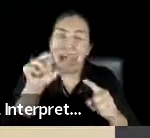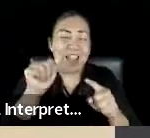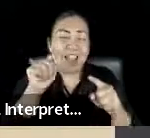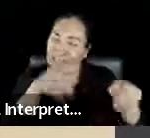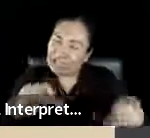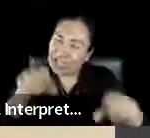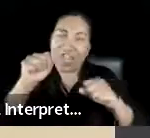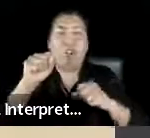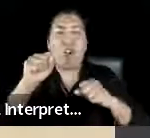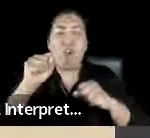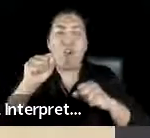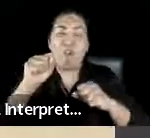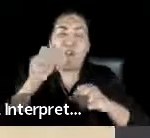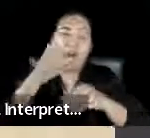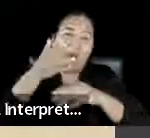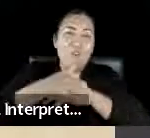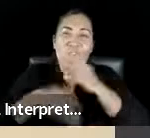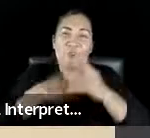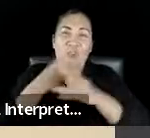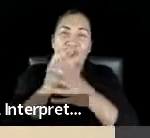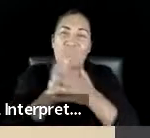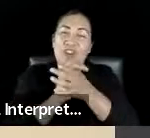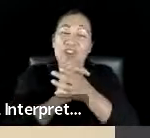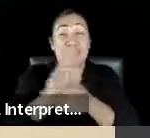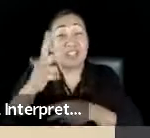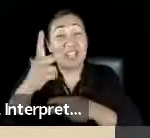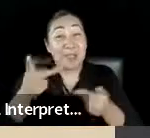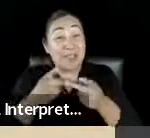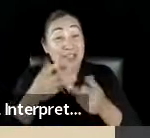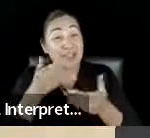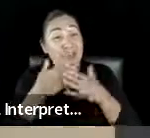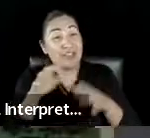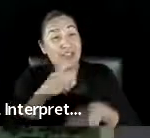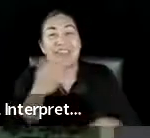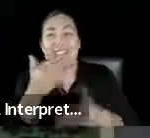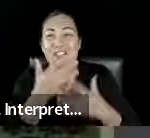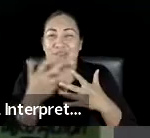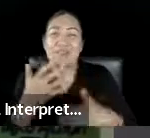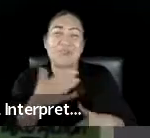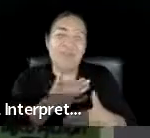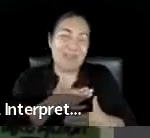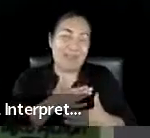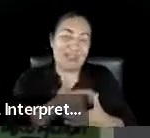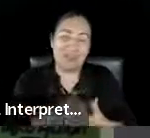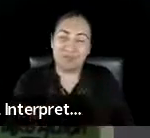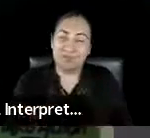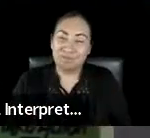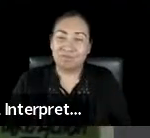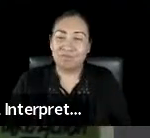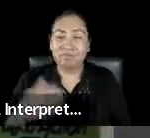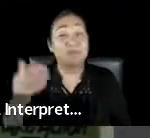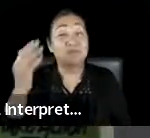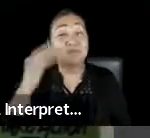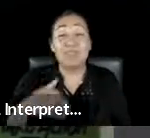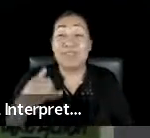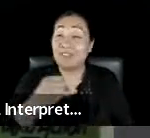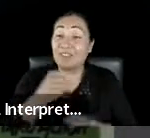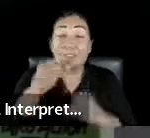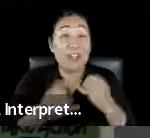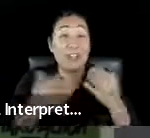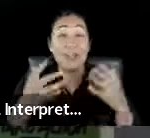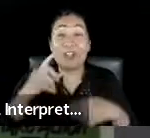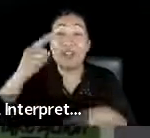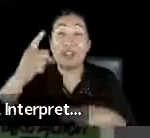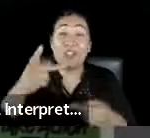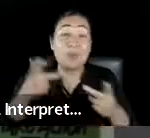So congratulations on second place. Well done. Thank you so much. My pleasure. All right. And then finally, first